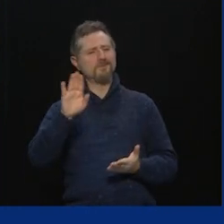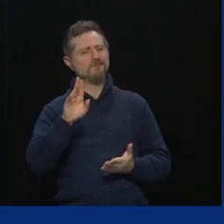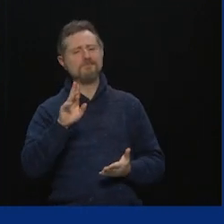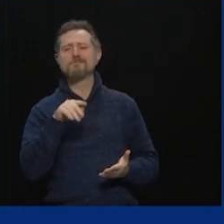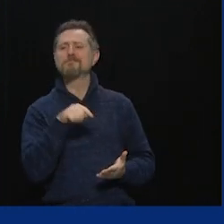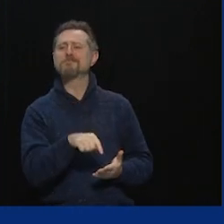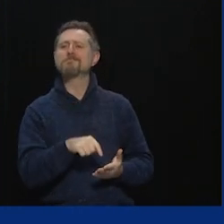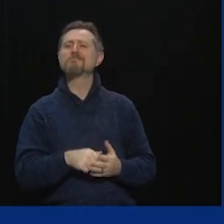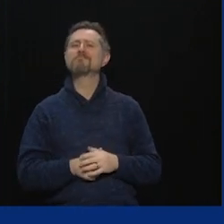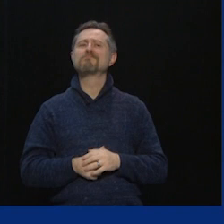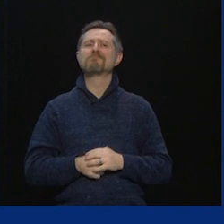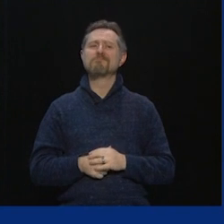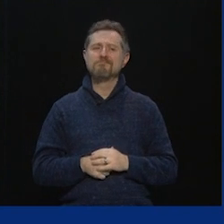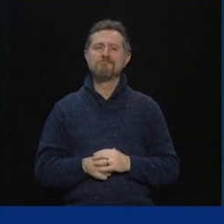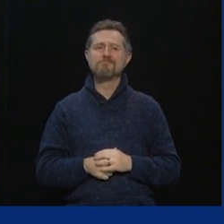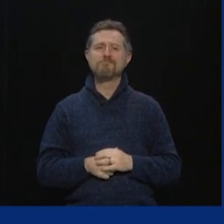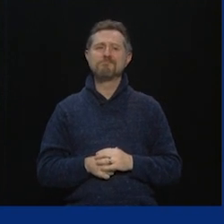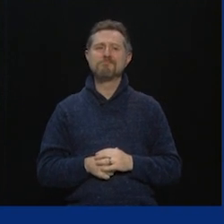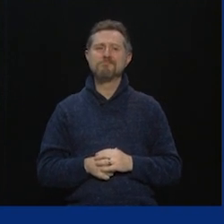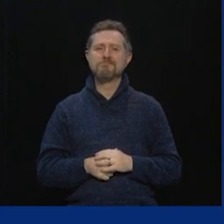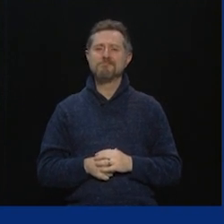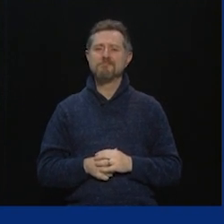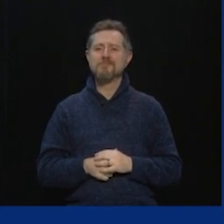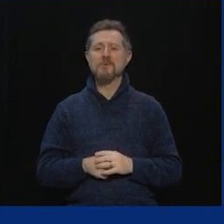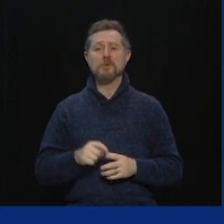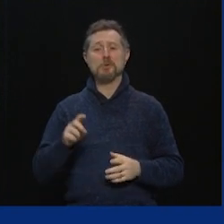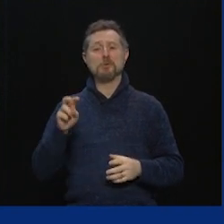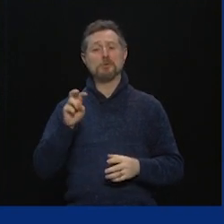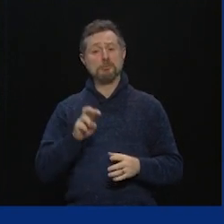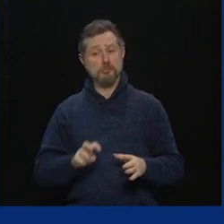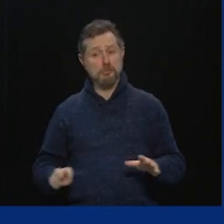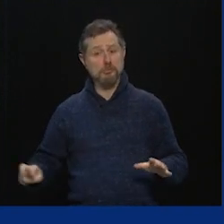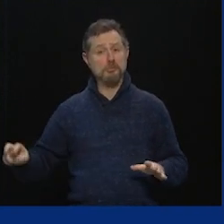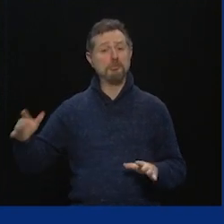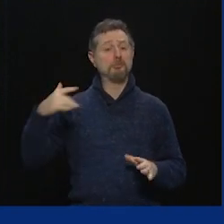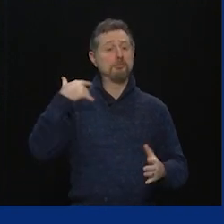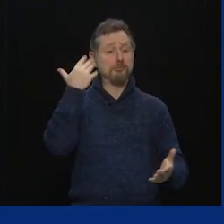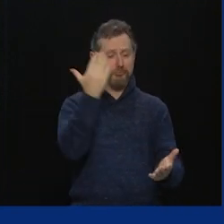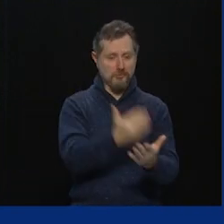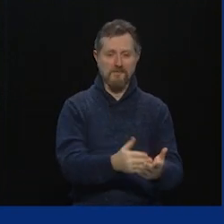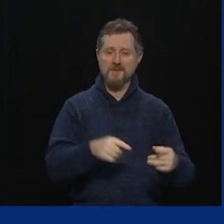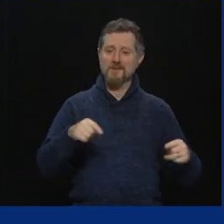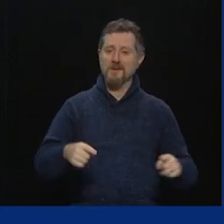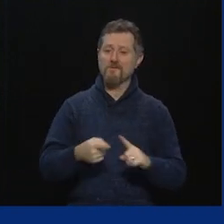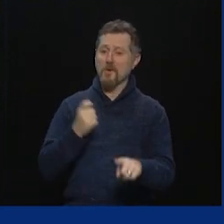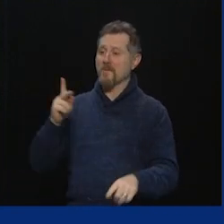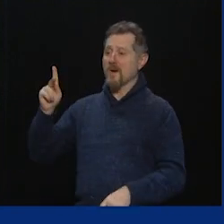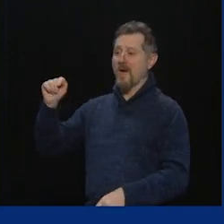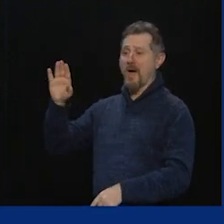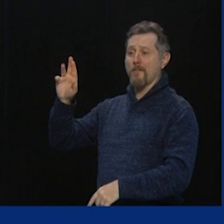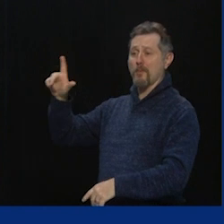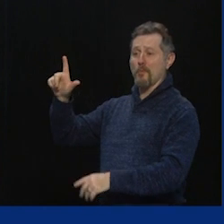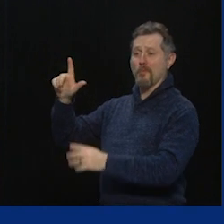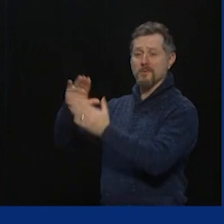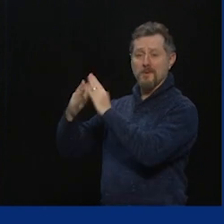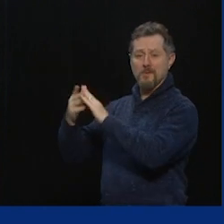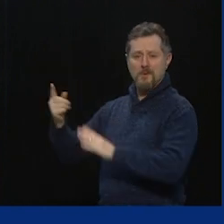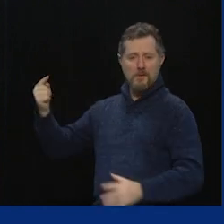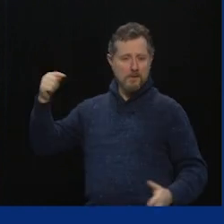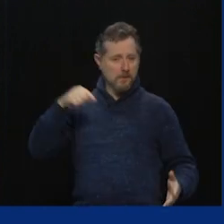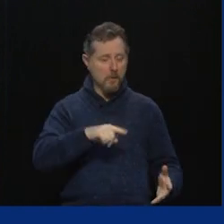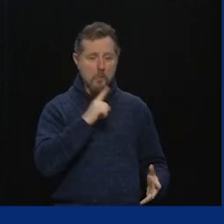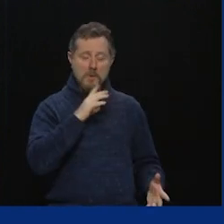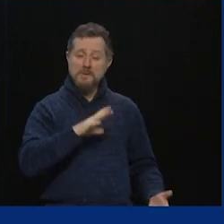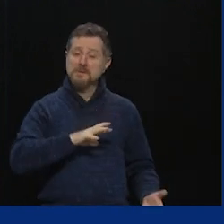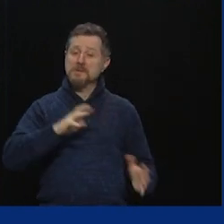because the journey that I had all the way from Kabul to the States, it's been chaotic. It was difficult